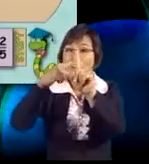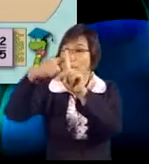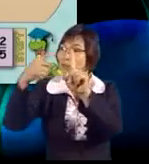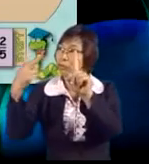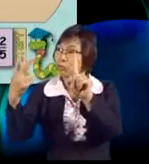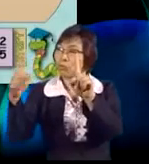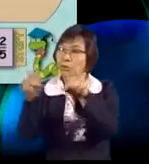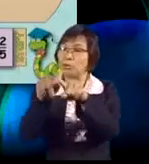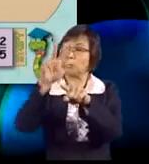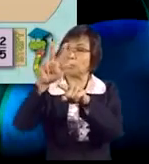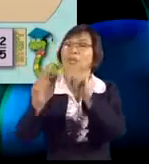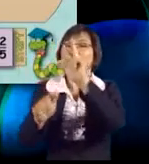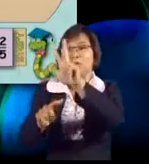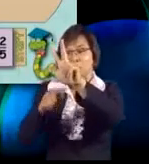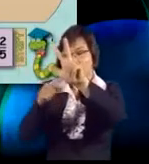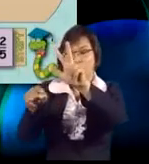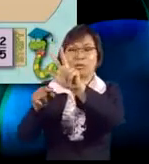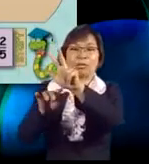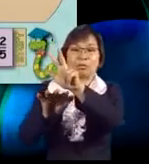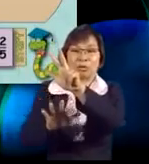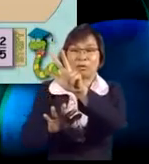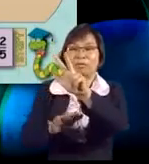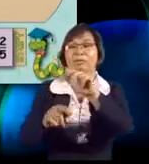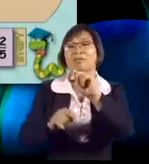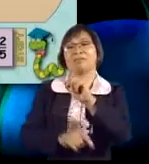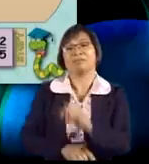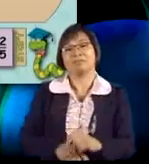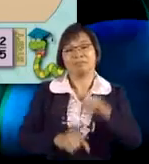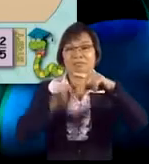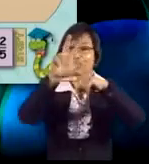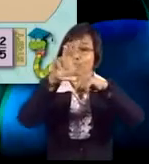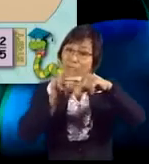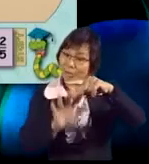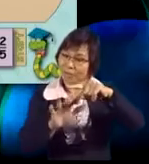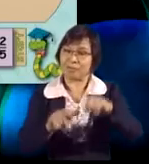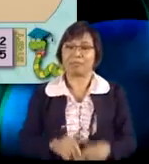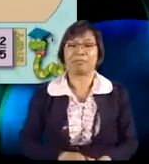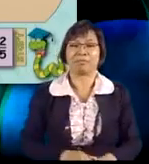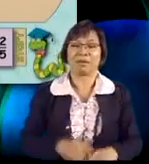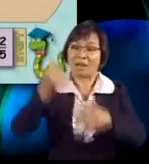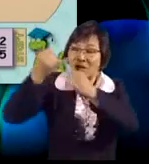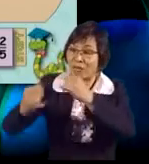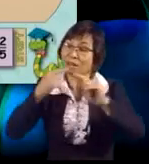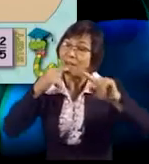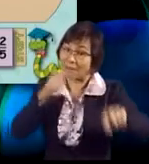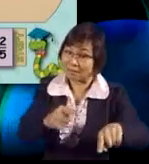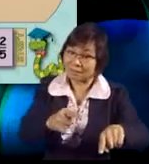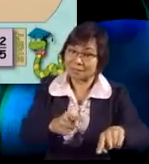the numerators. 1 plus 2 equals 3. That means we get 3/5.